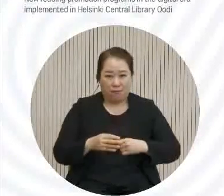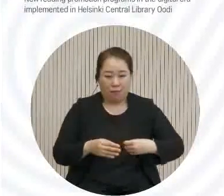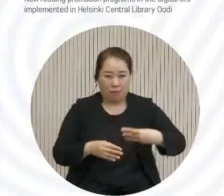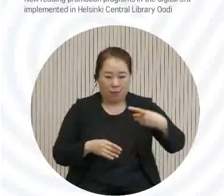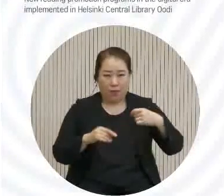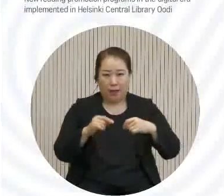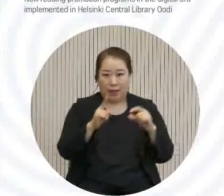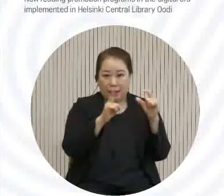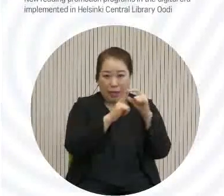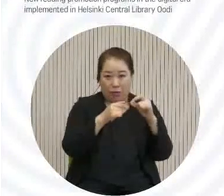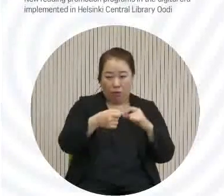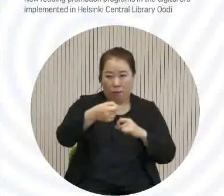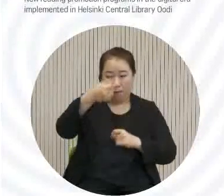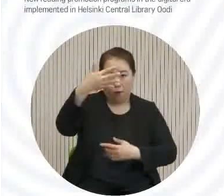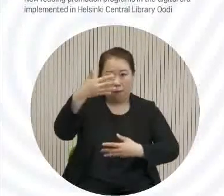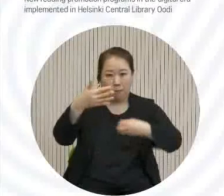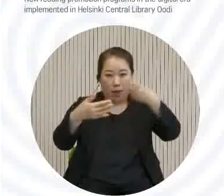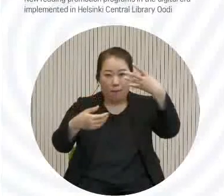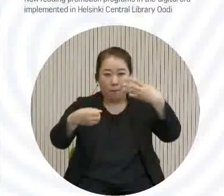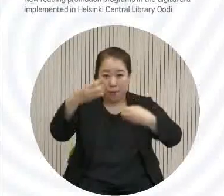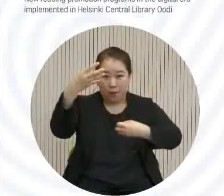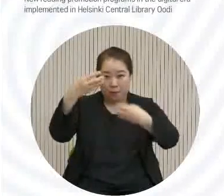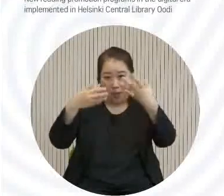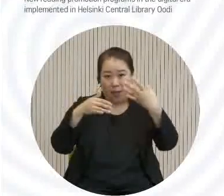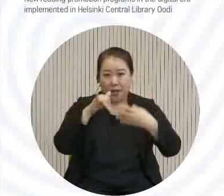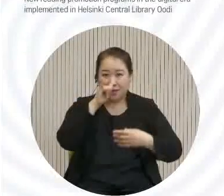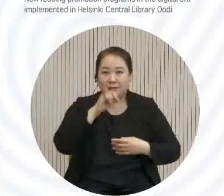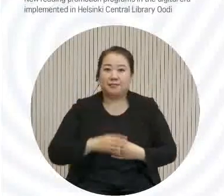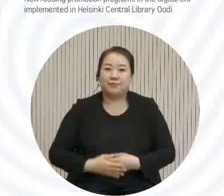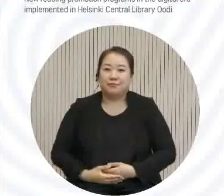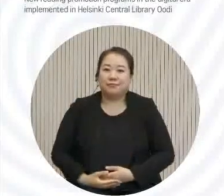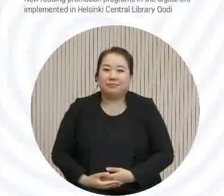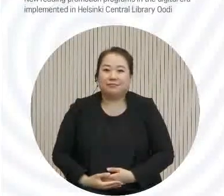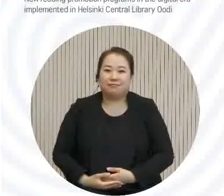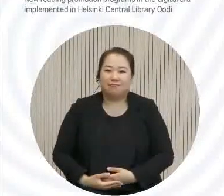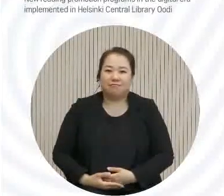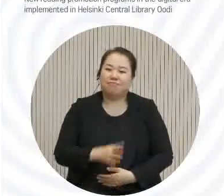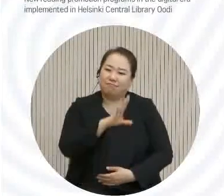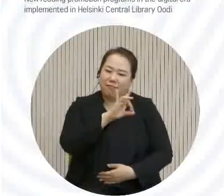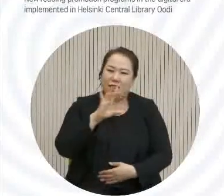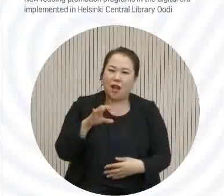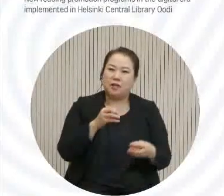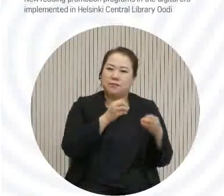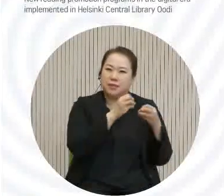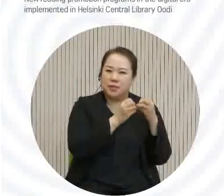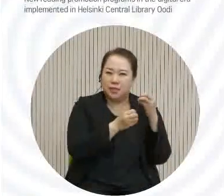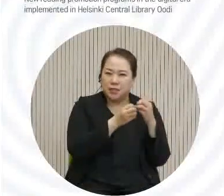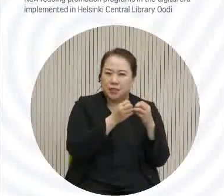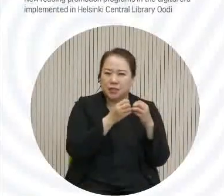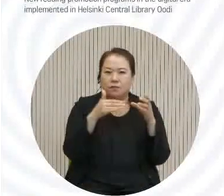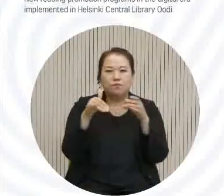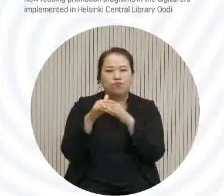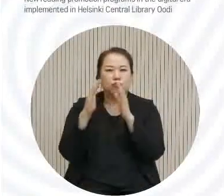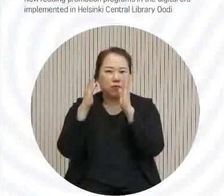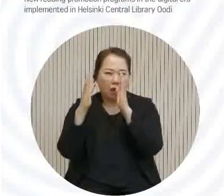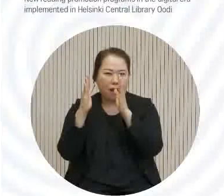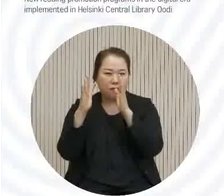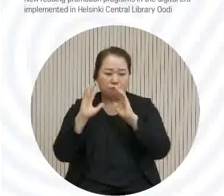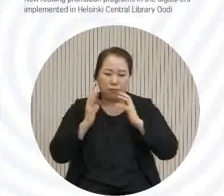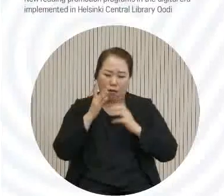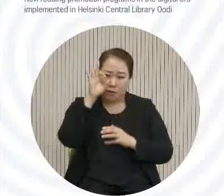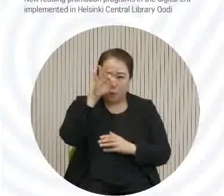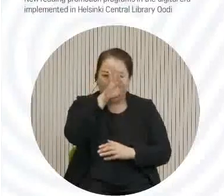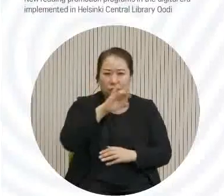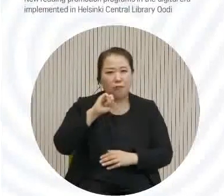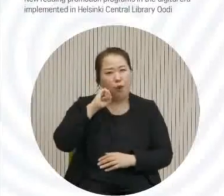Often poetry and literature will appear too abstract for children. With the help of this workshop, they can have